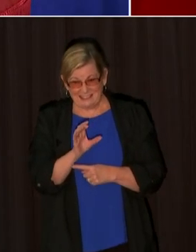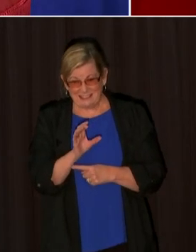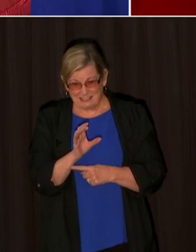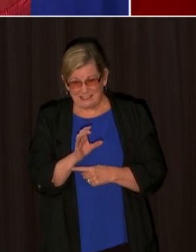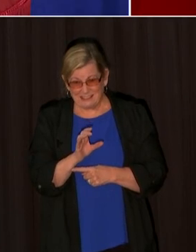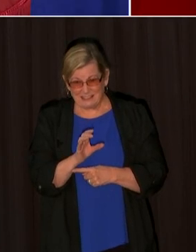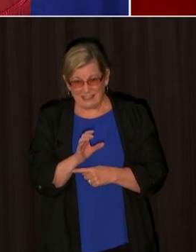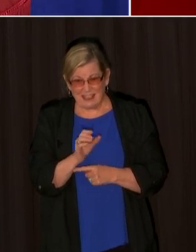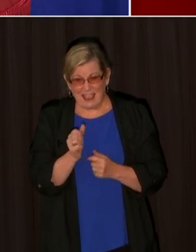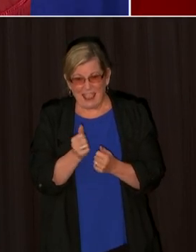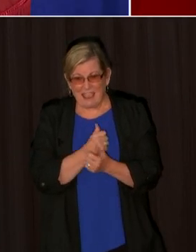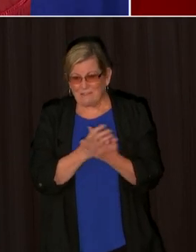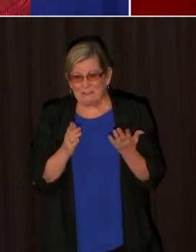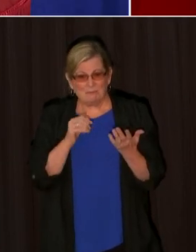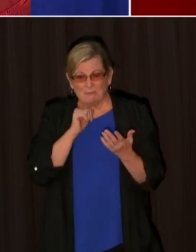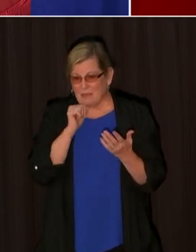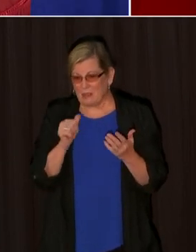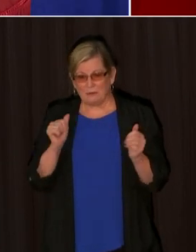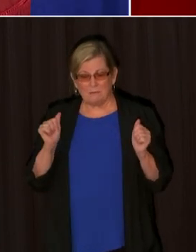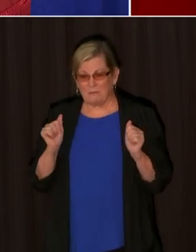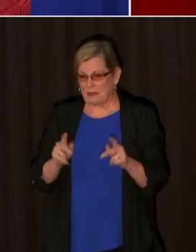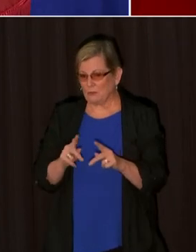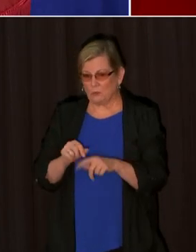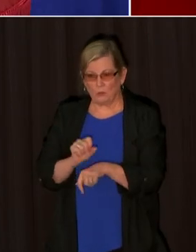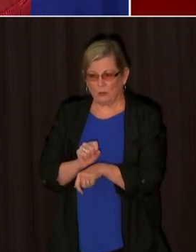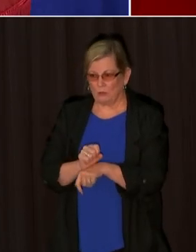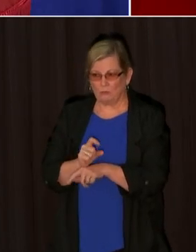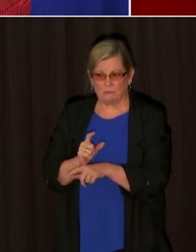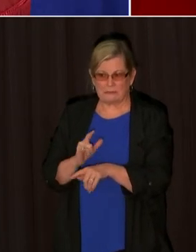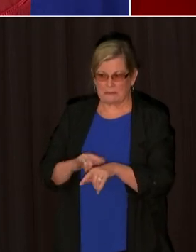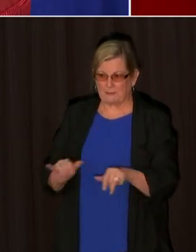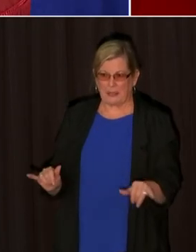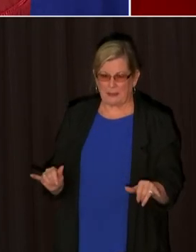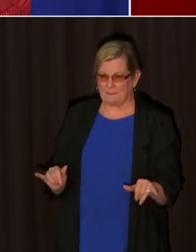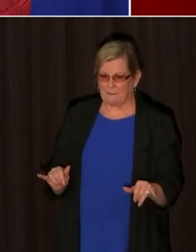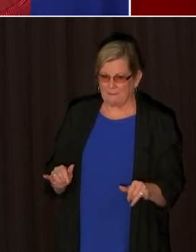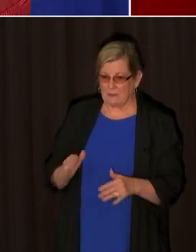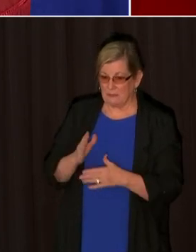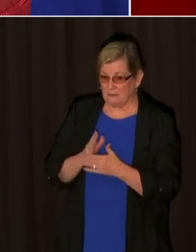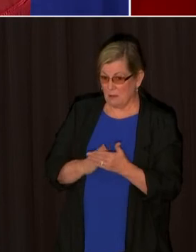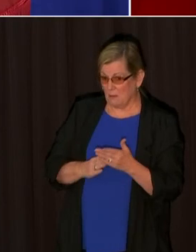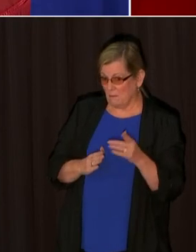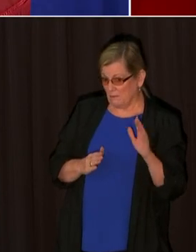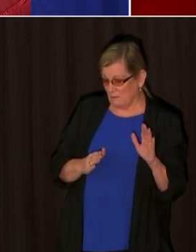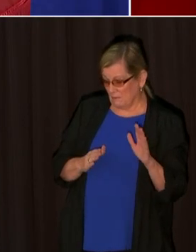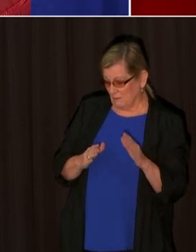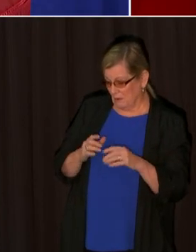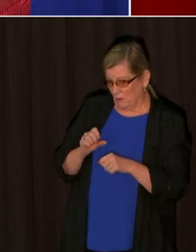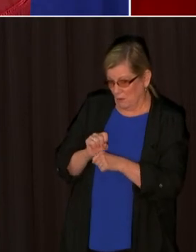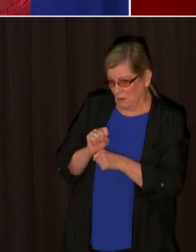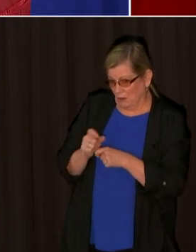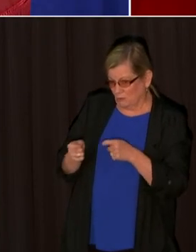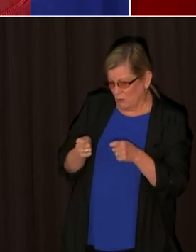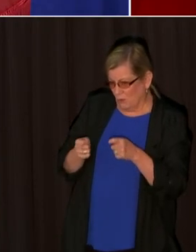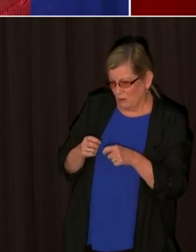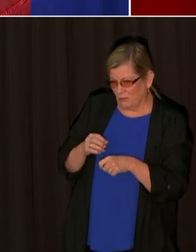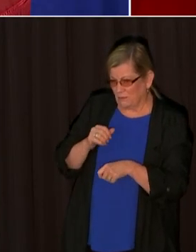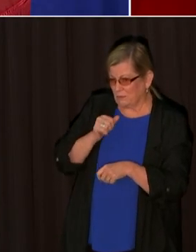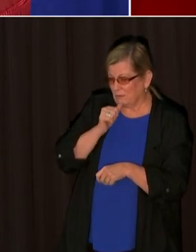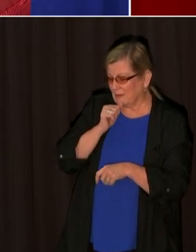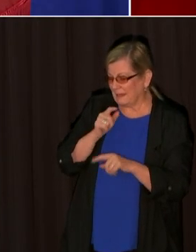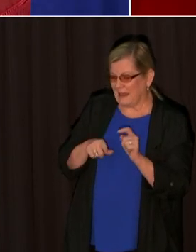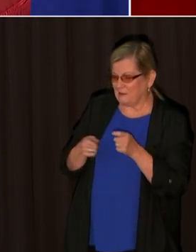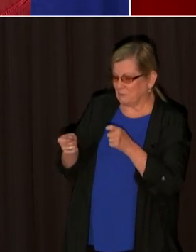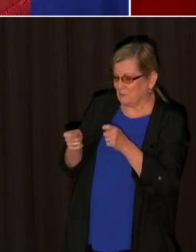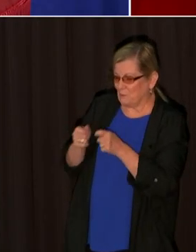at the same time. Again, we can control our employees. We can't control everybody in the private sector and certainly not everybody